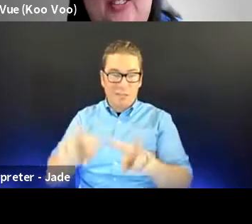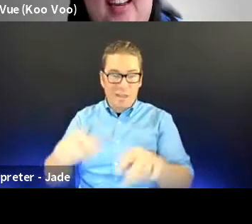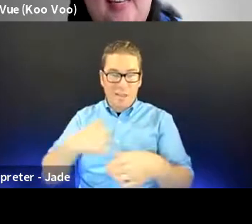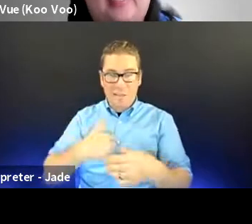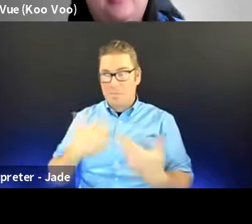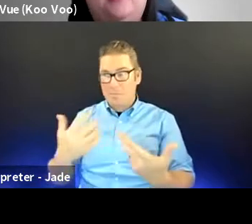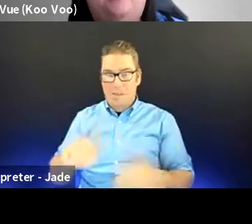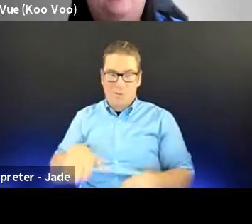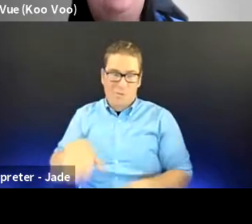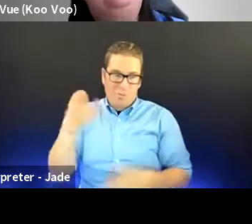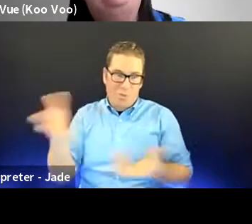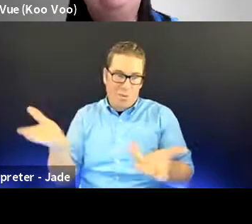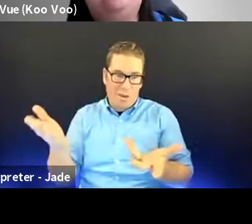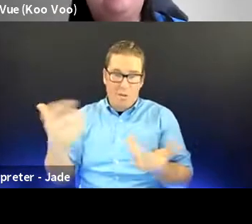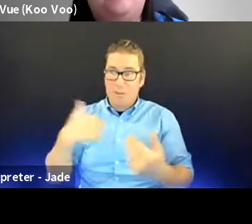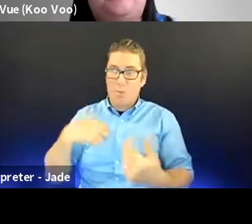far, right?